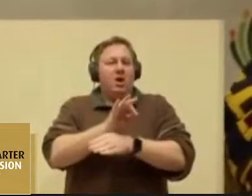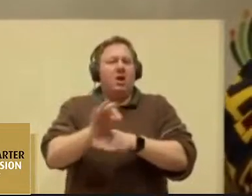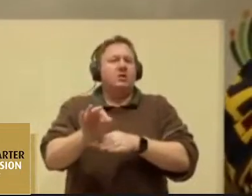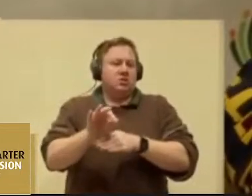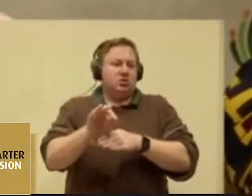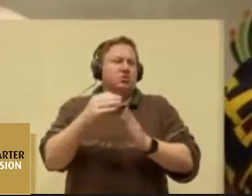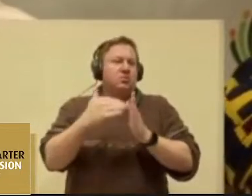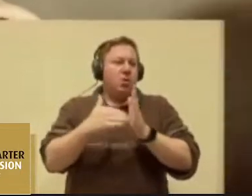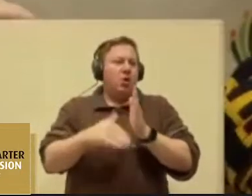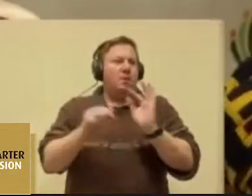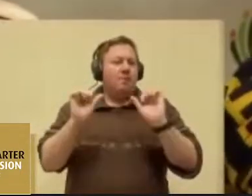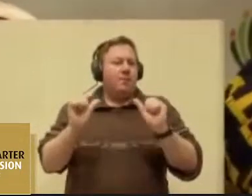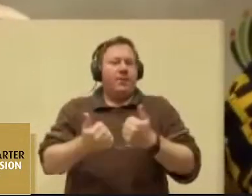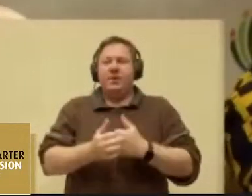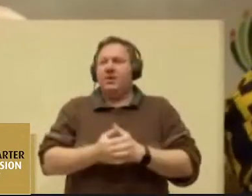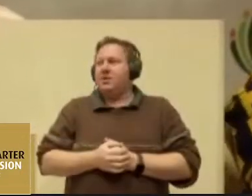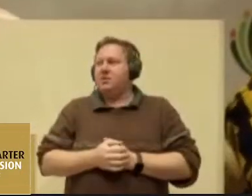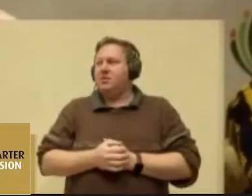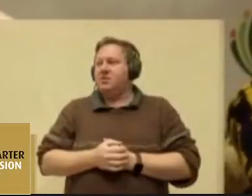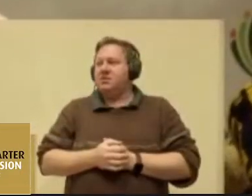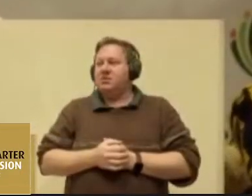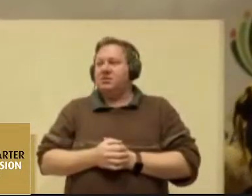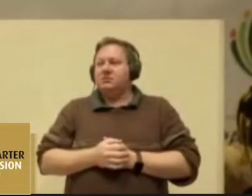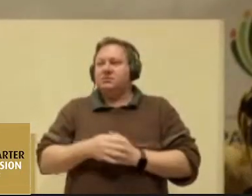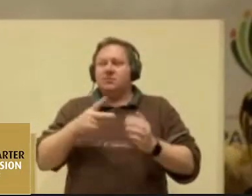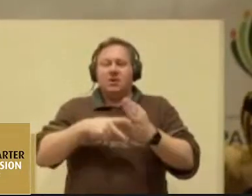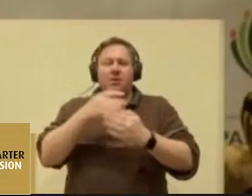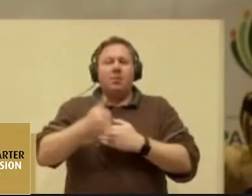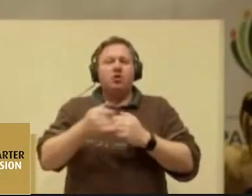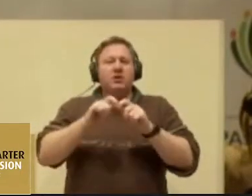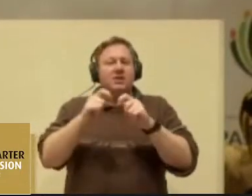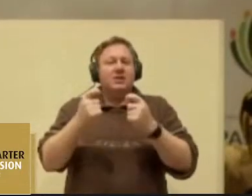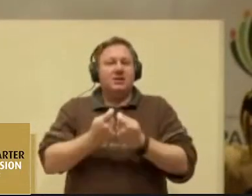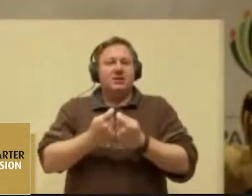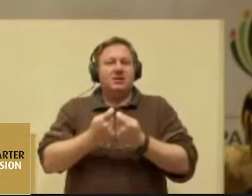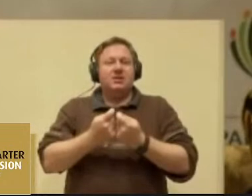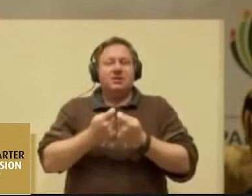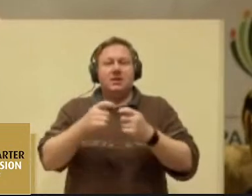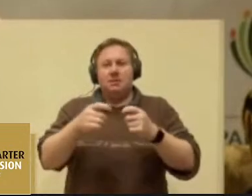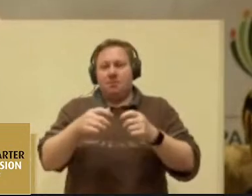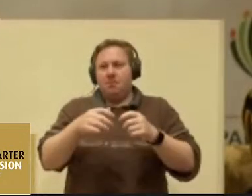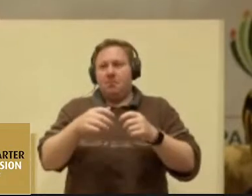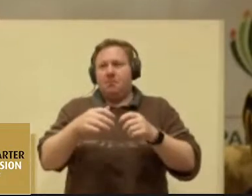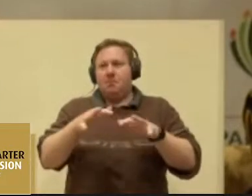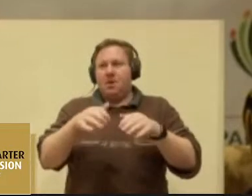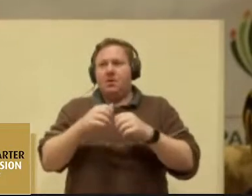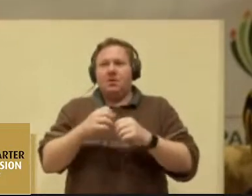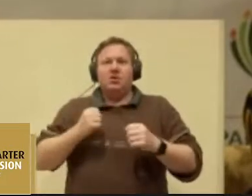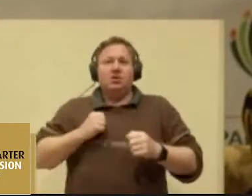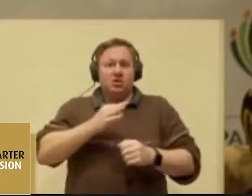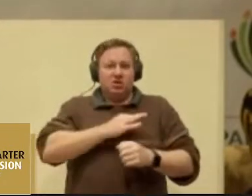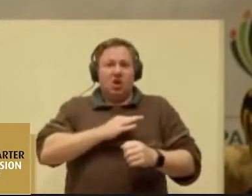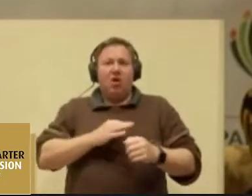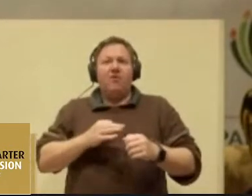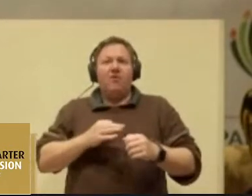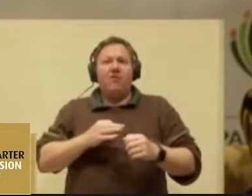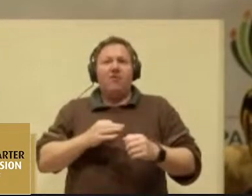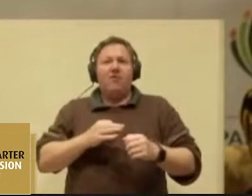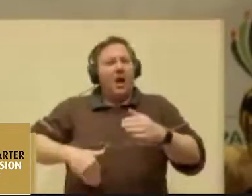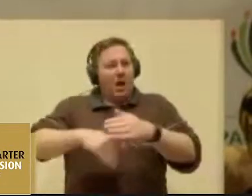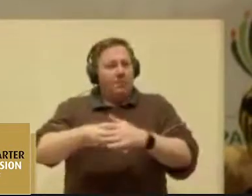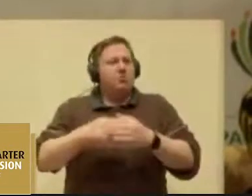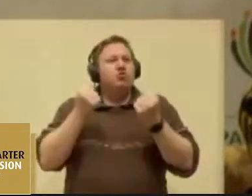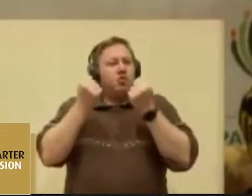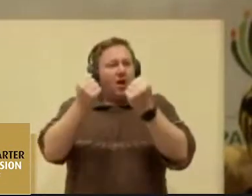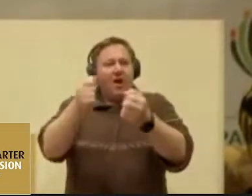program on the the project team of parliament all the stuff up to drivers that came to